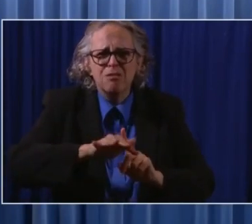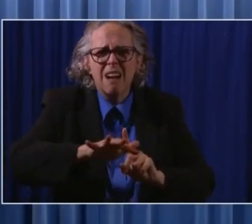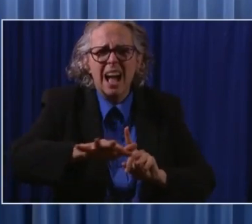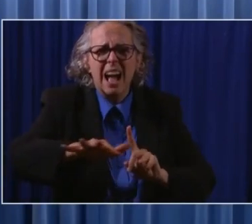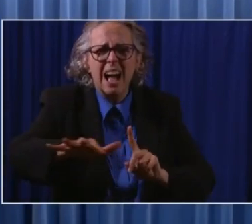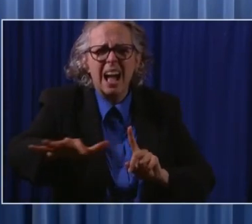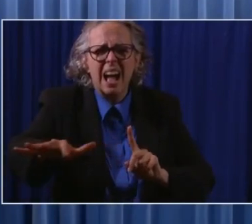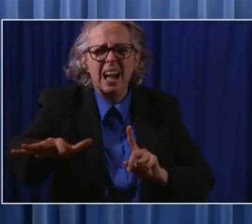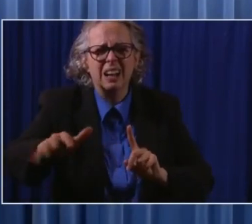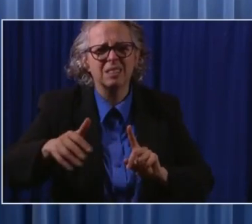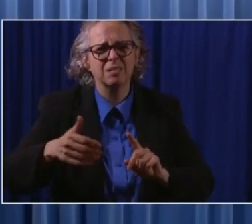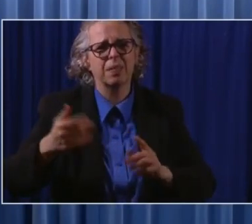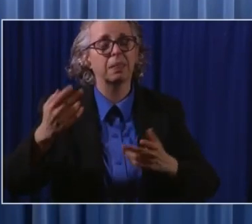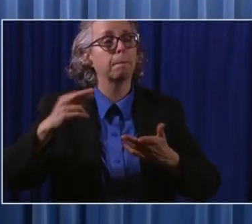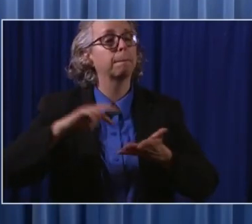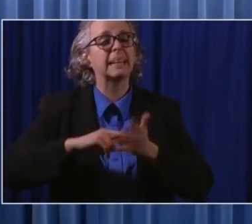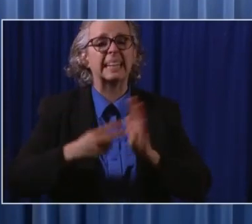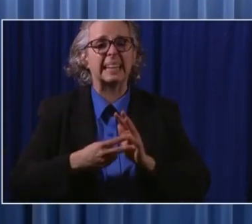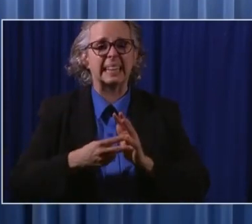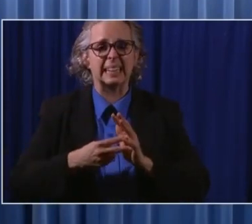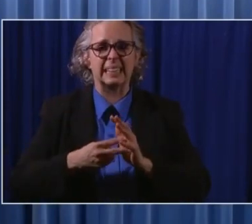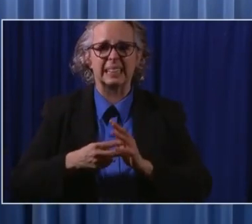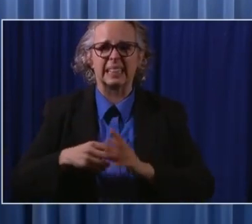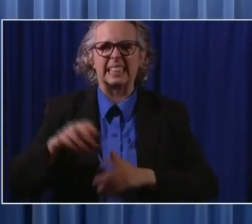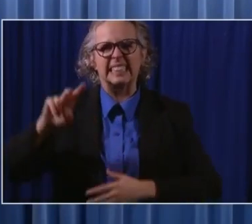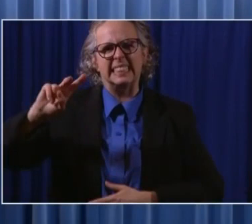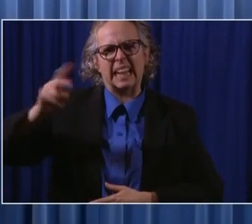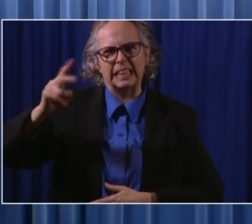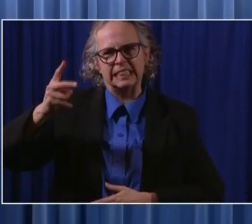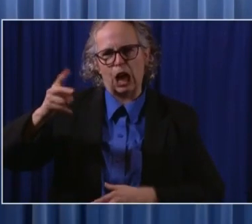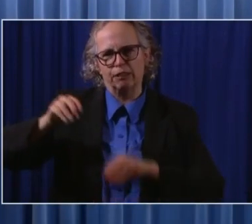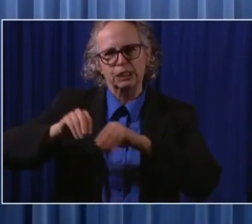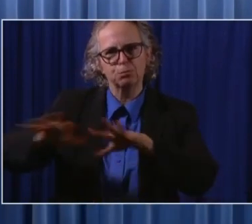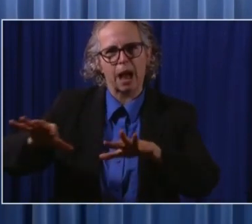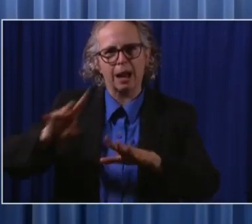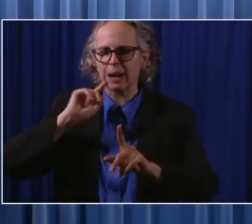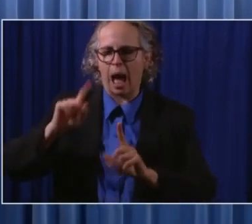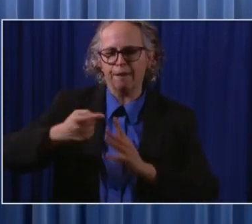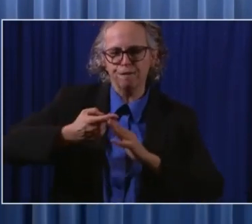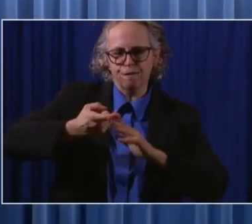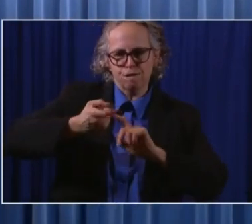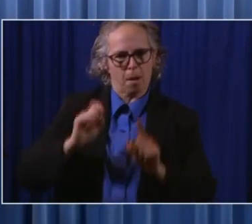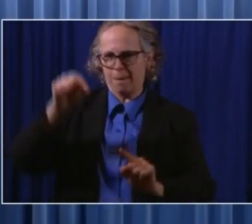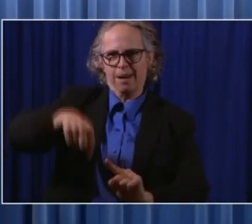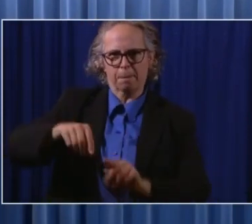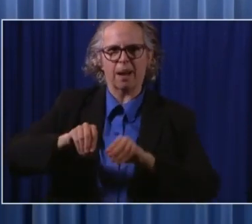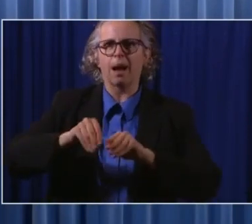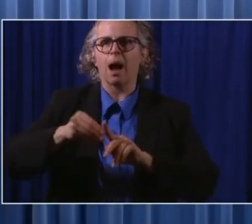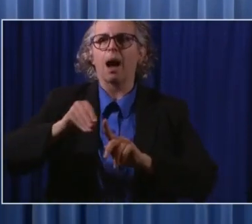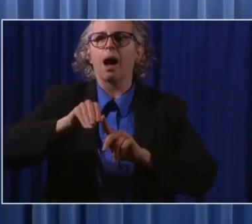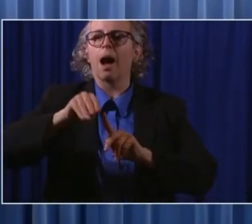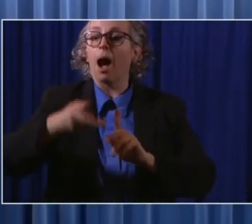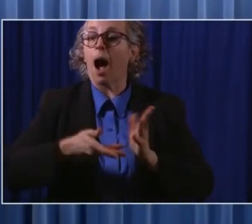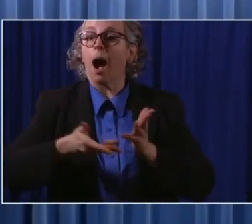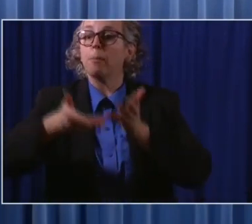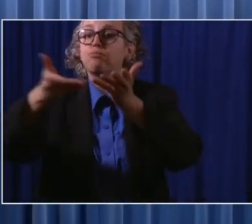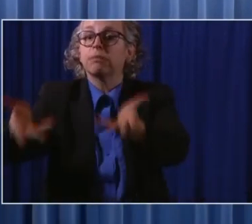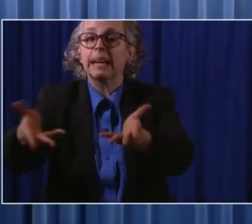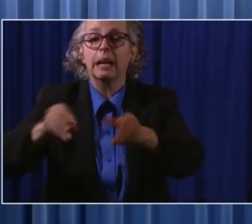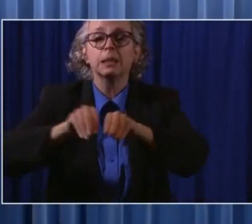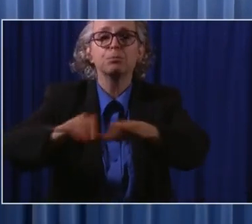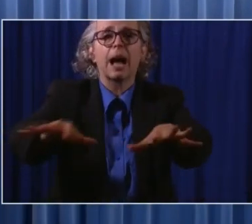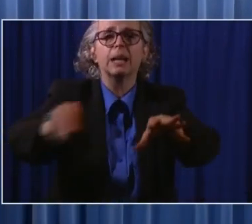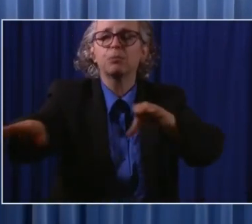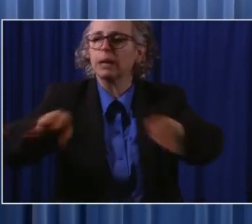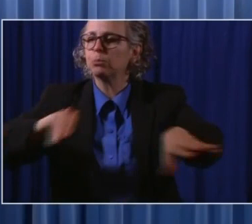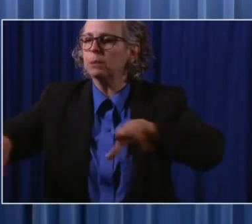spread. People who are infected with the virus from the initial event carried on to other people in the community. That can be a spouse,